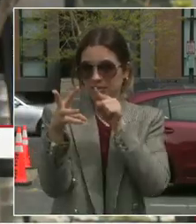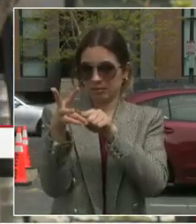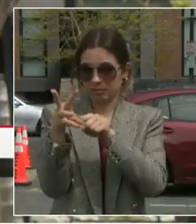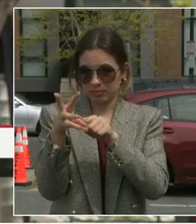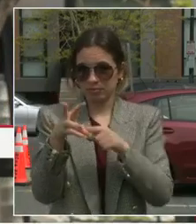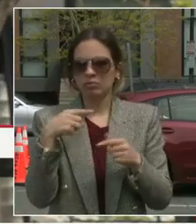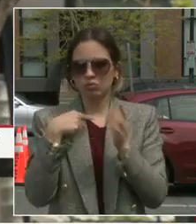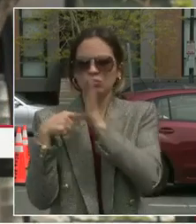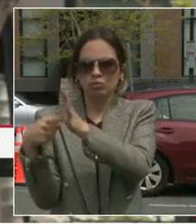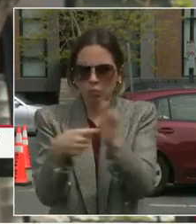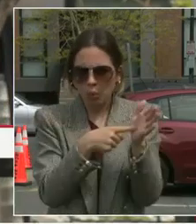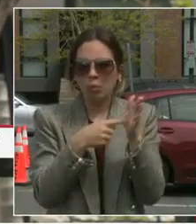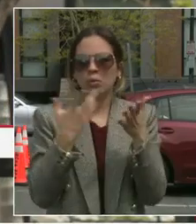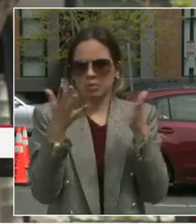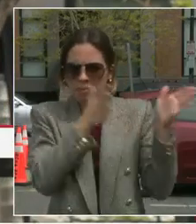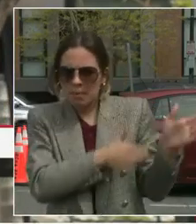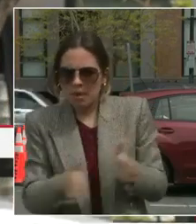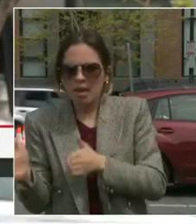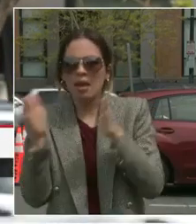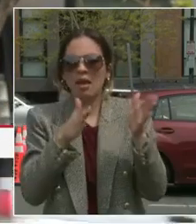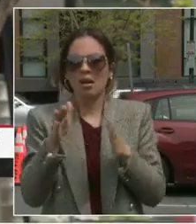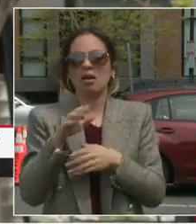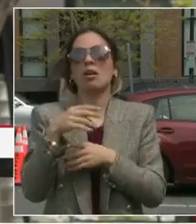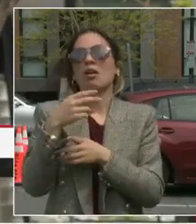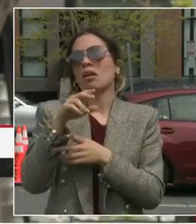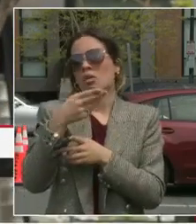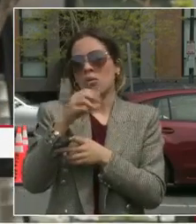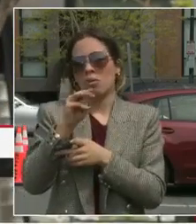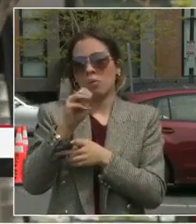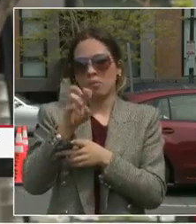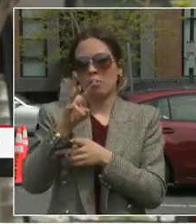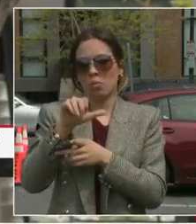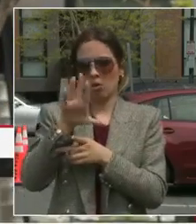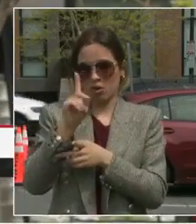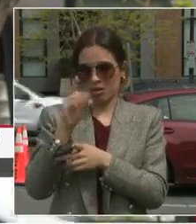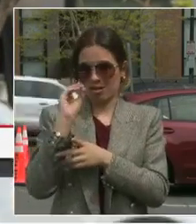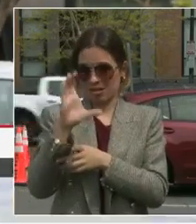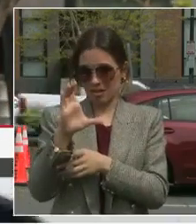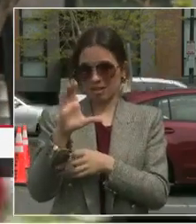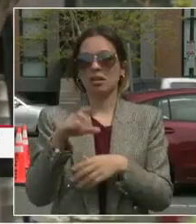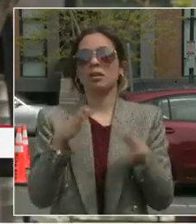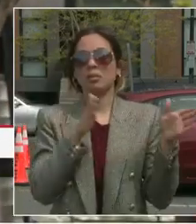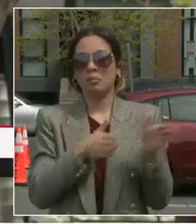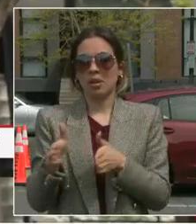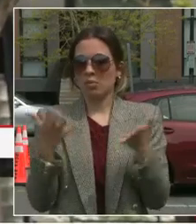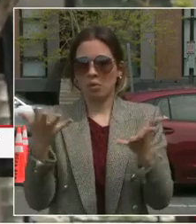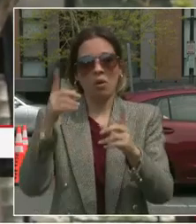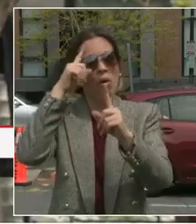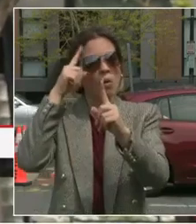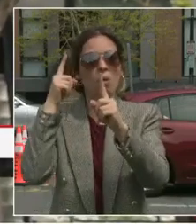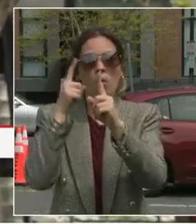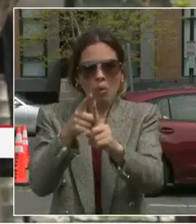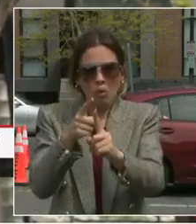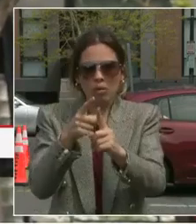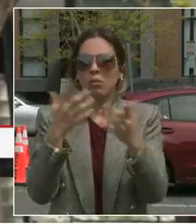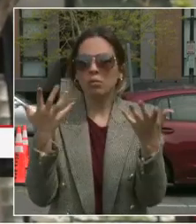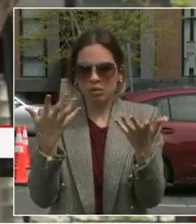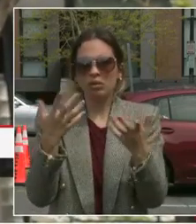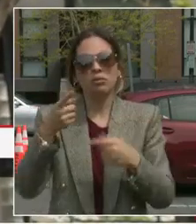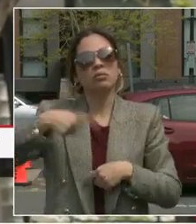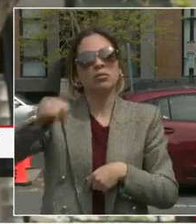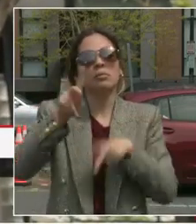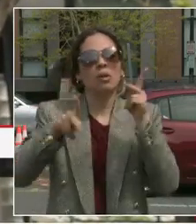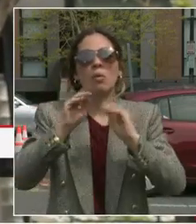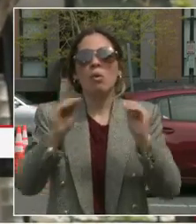the Homeward DC plan, and the goal was to make homelessness rare, brief, and non-recurring. And I'm proud to